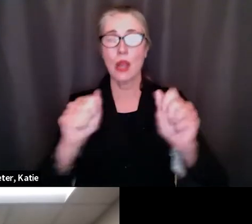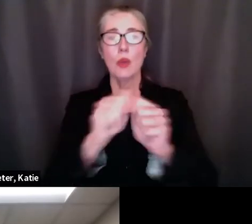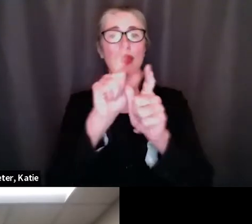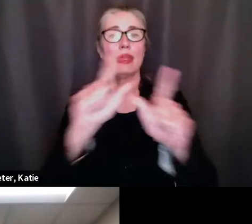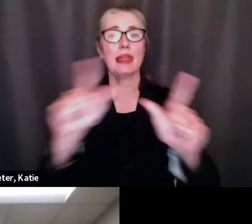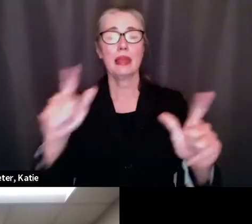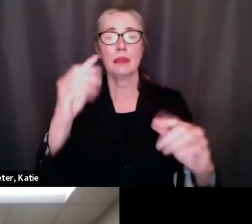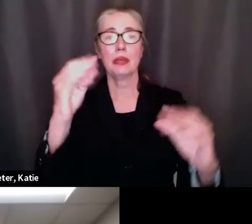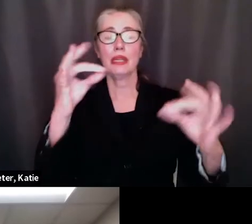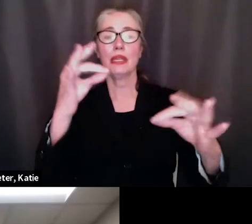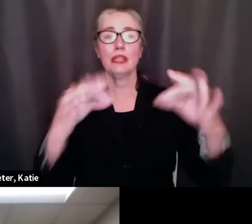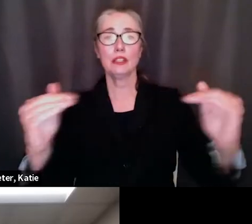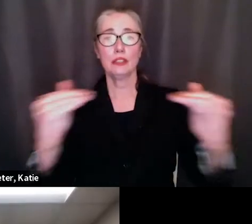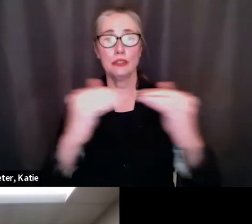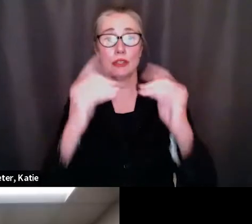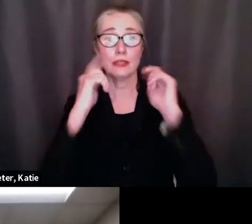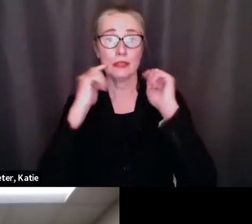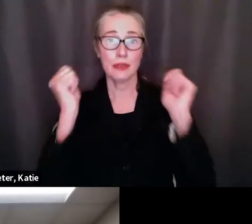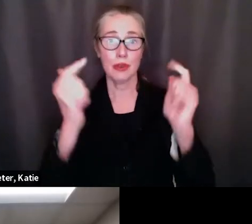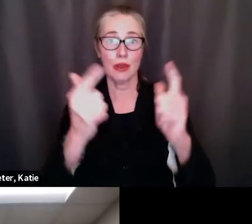justice for all